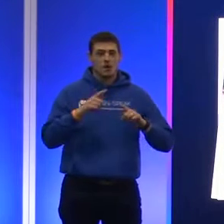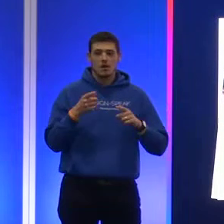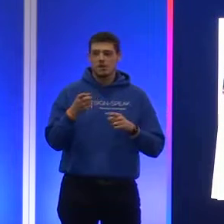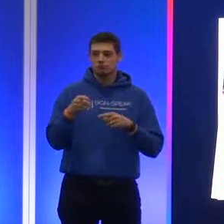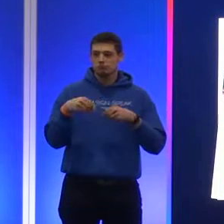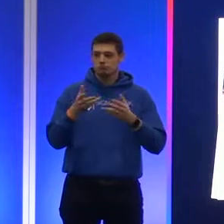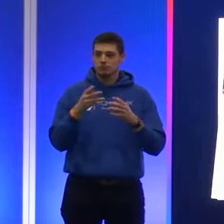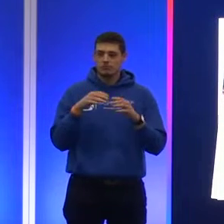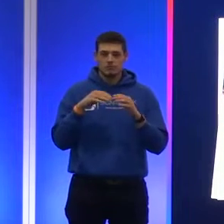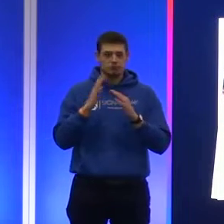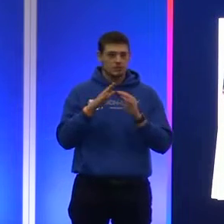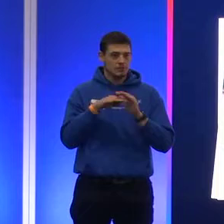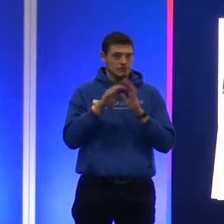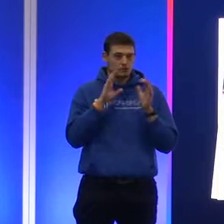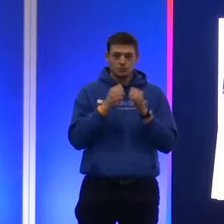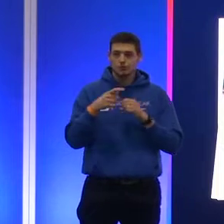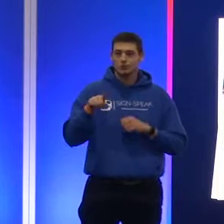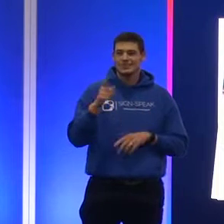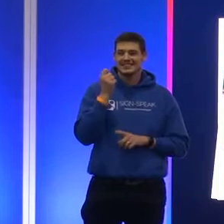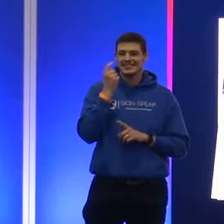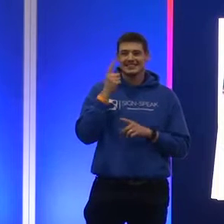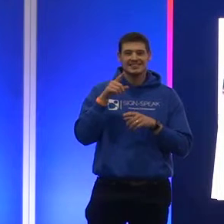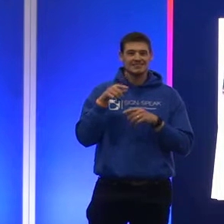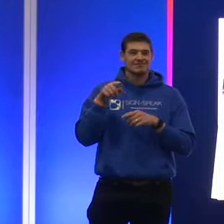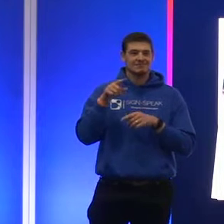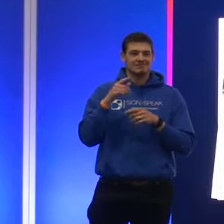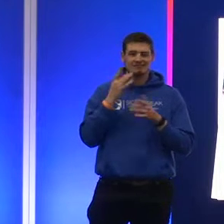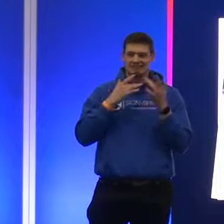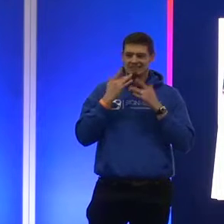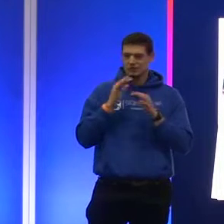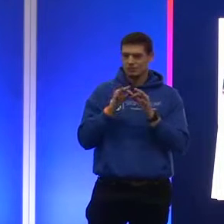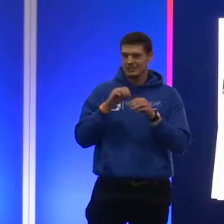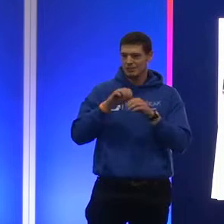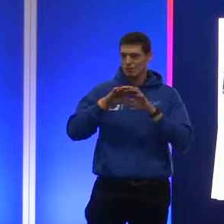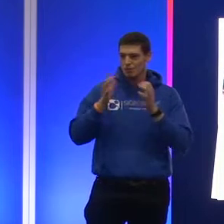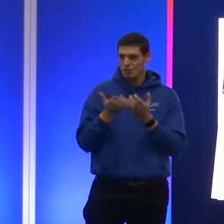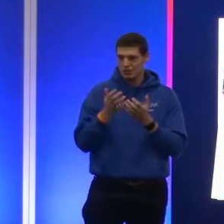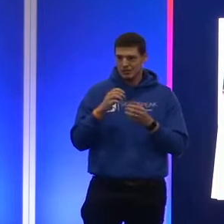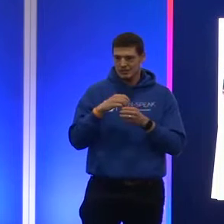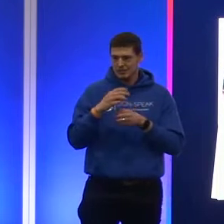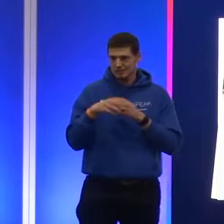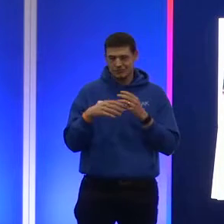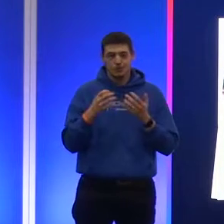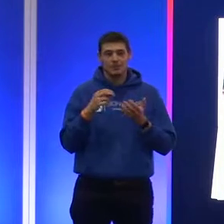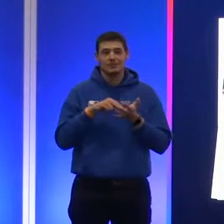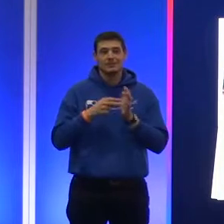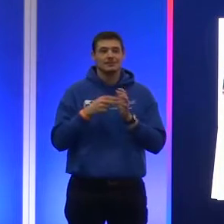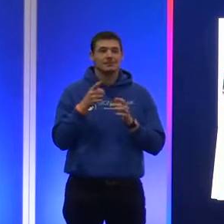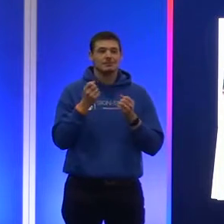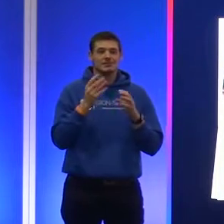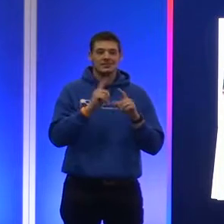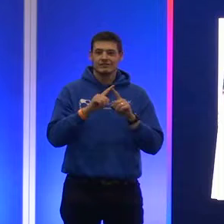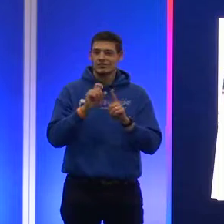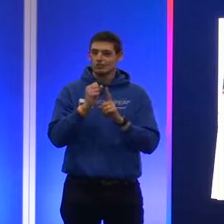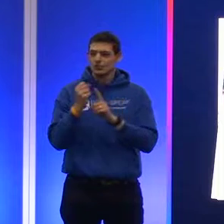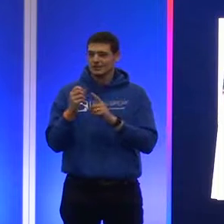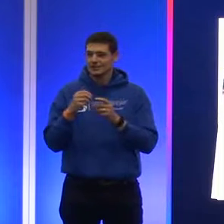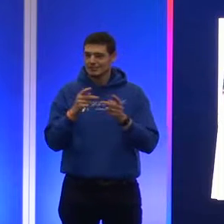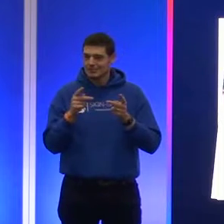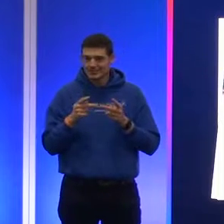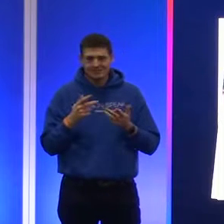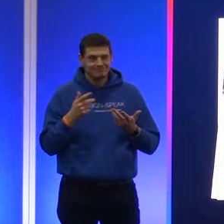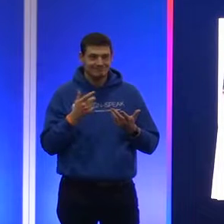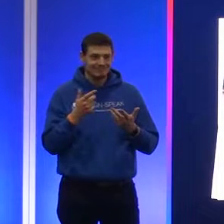And the third option is through a sign language interpreter. And they provide accessibility. However, globally, there is an interpreter